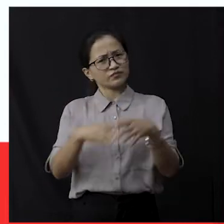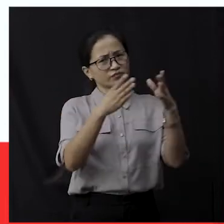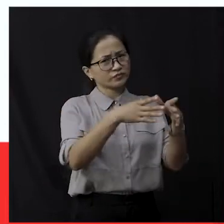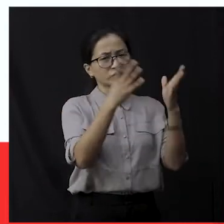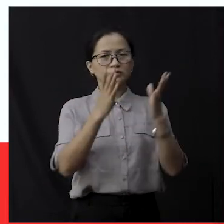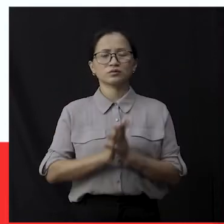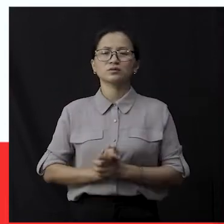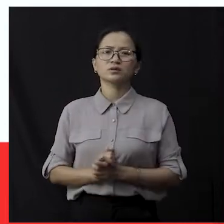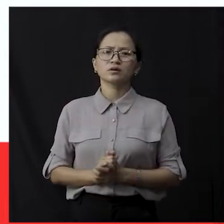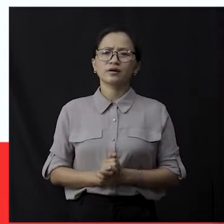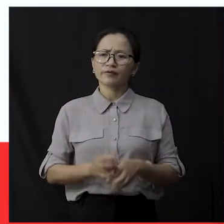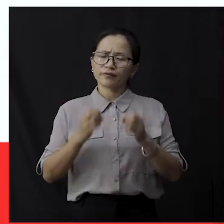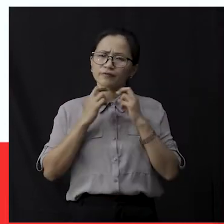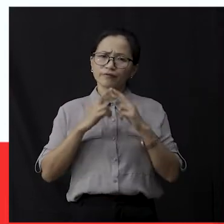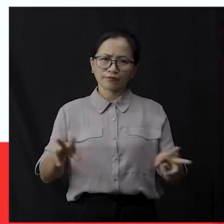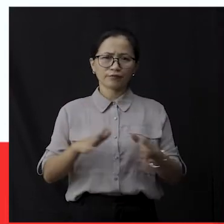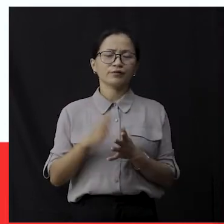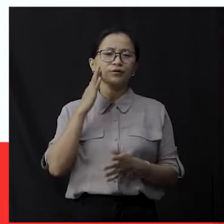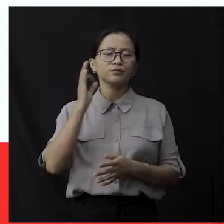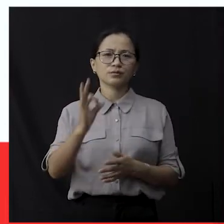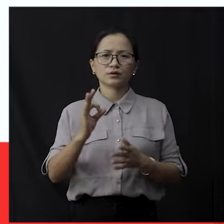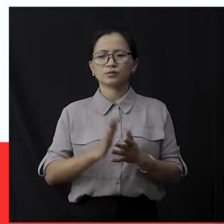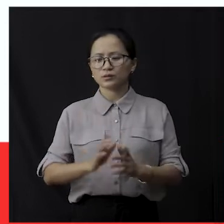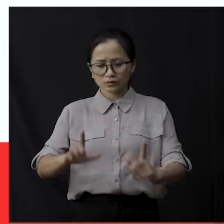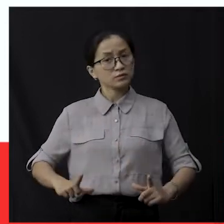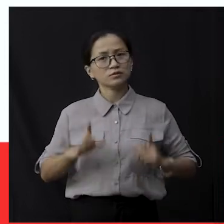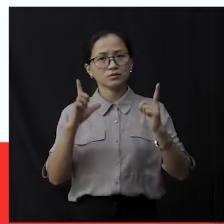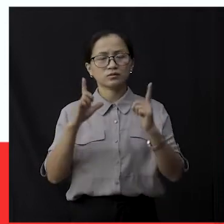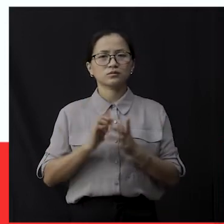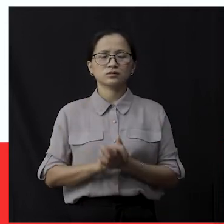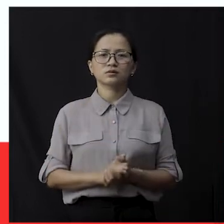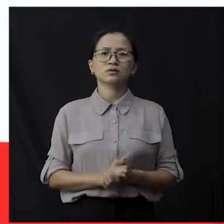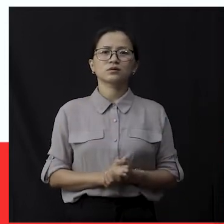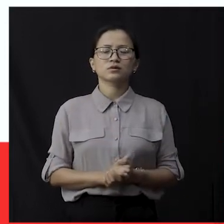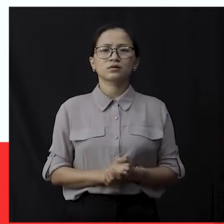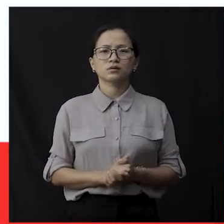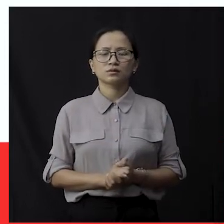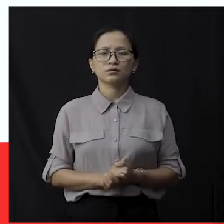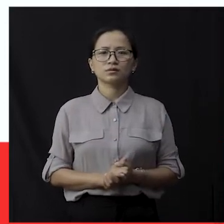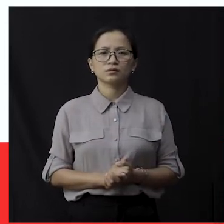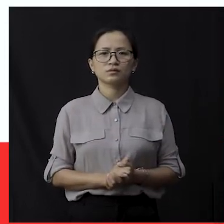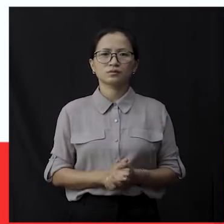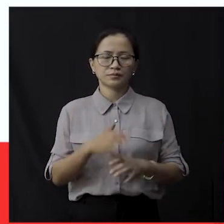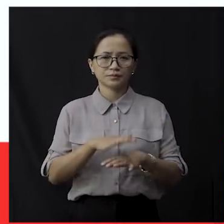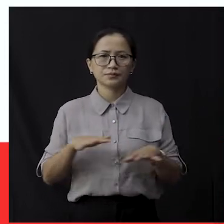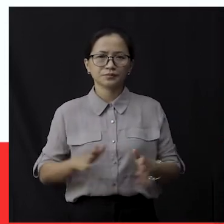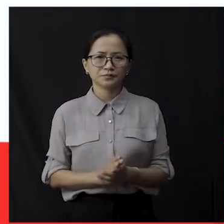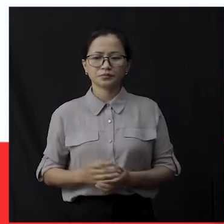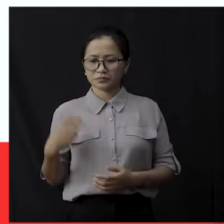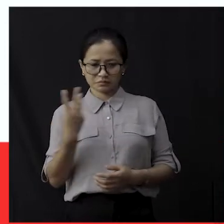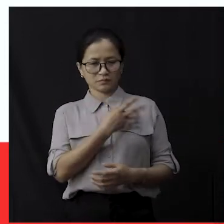students, trees are very important part of our life. Now students,